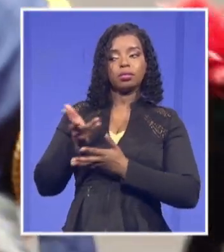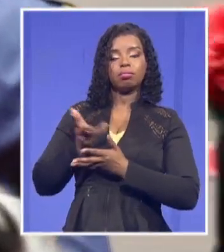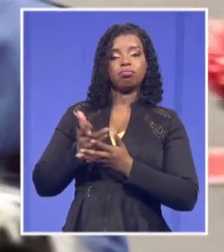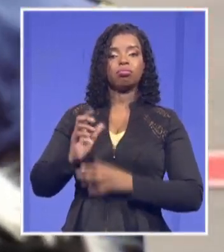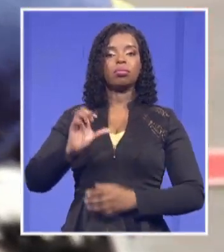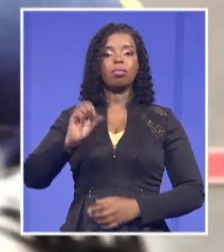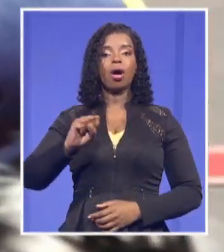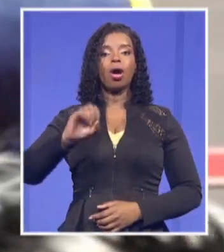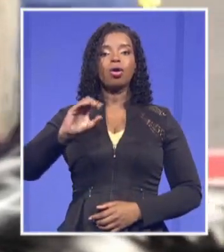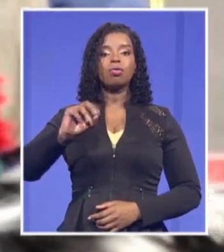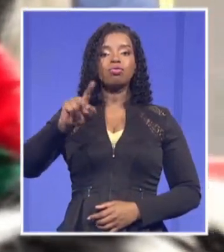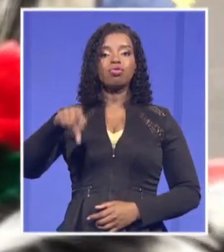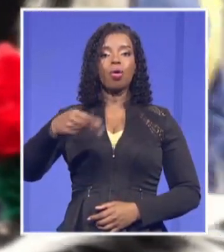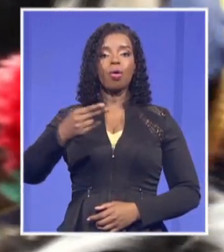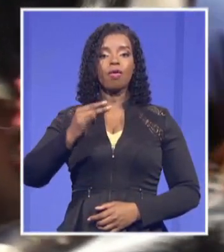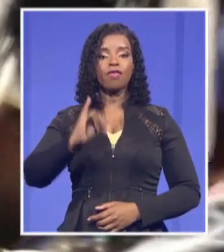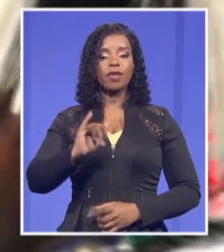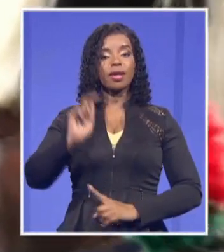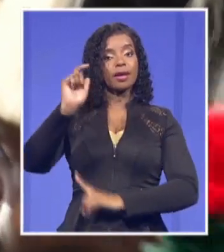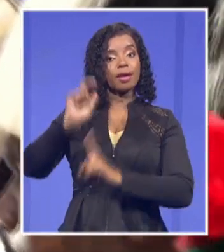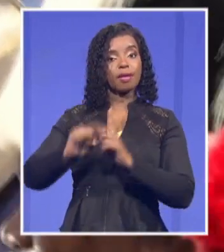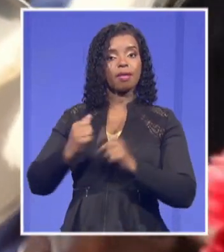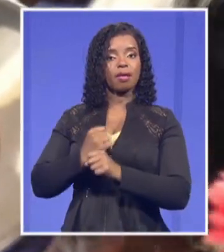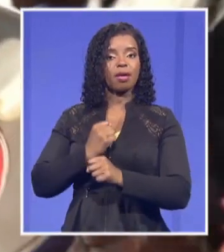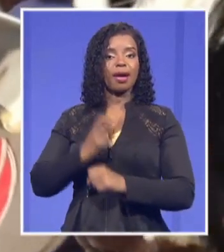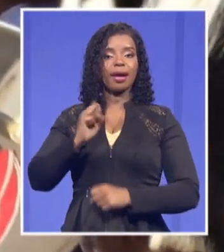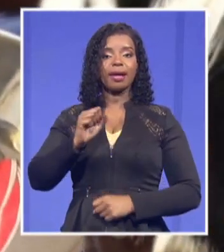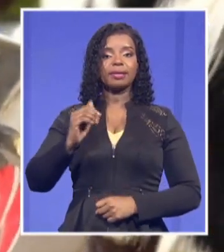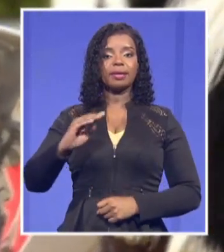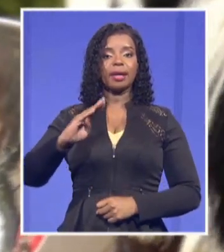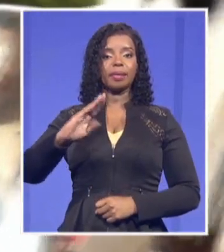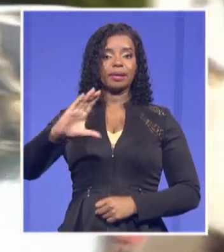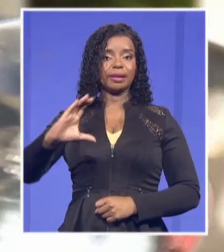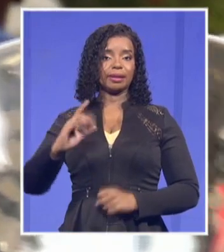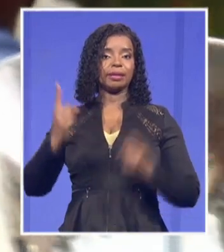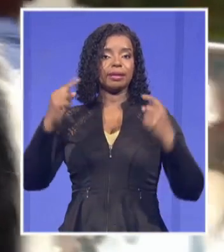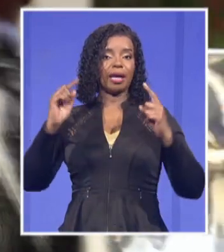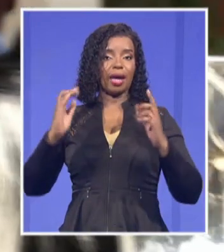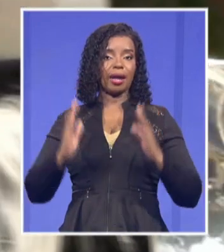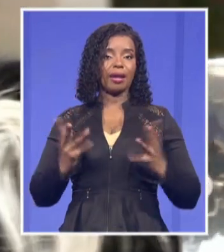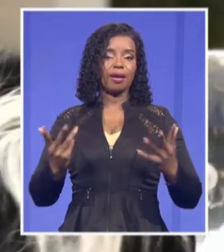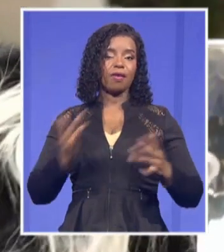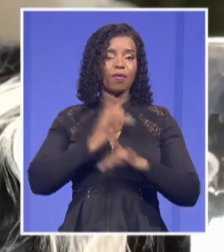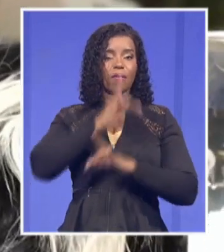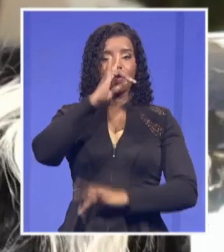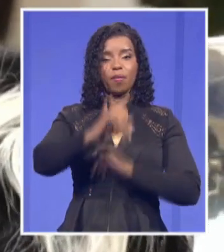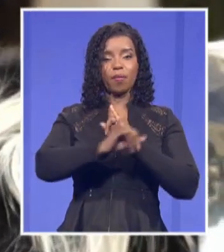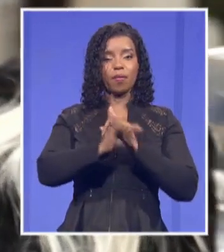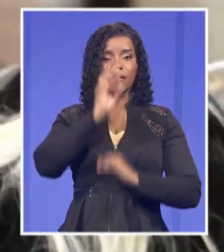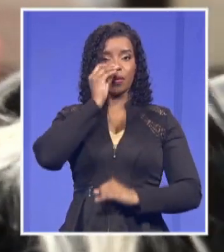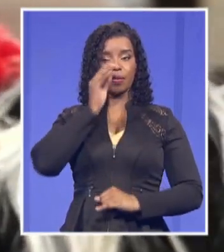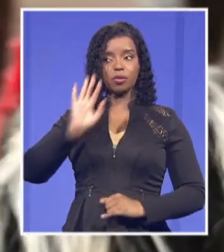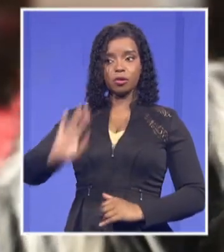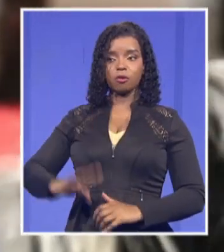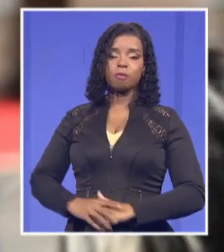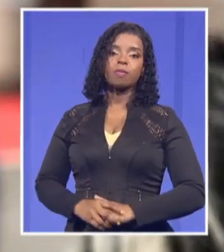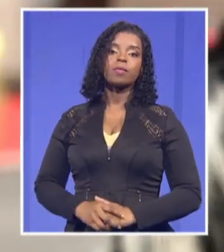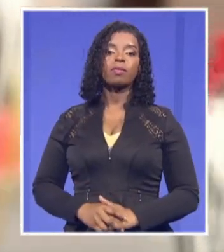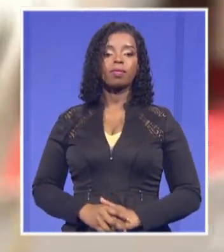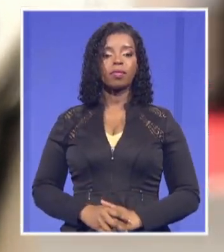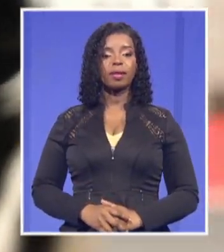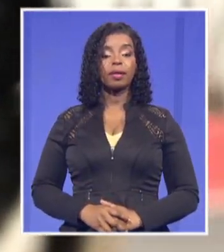again. Sophie, the significance of the signing of that cessation of